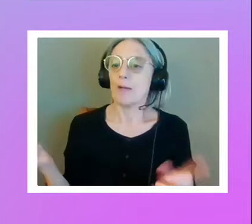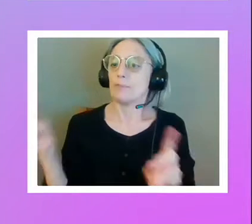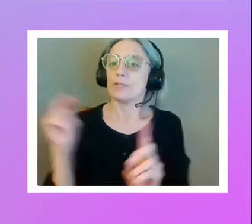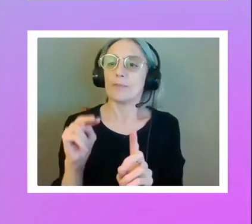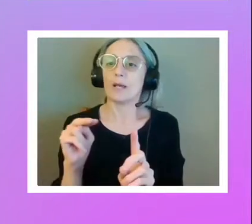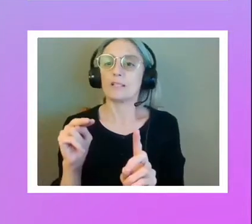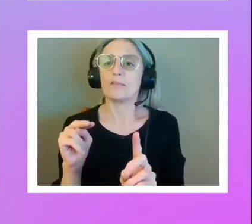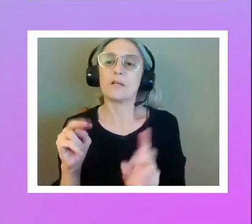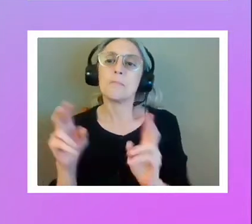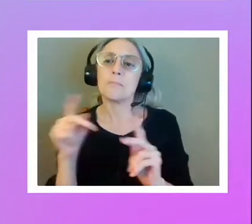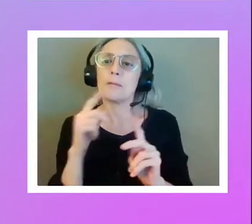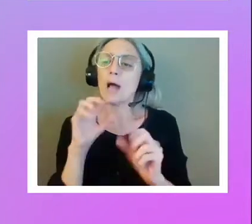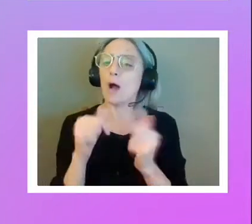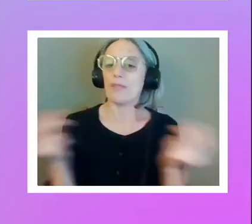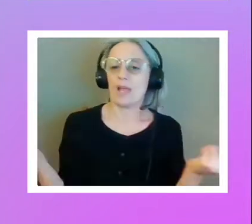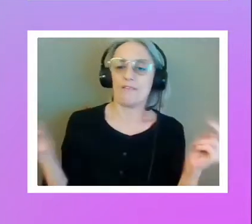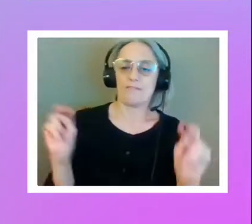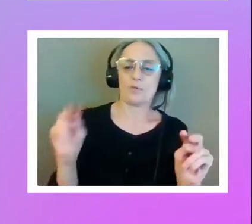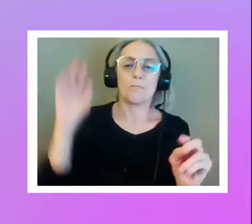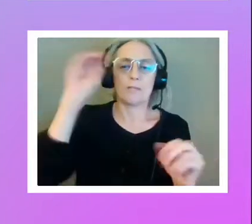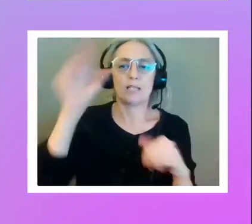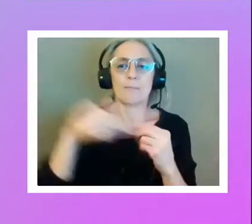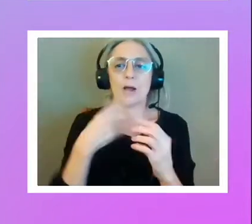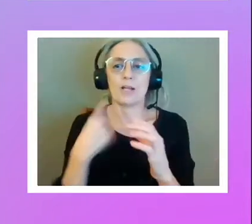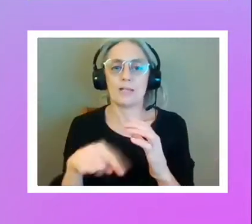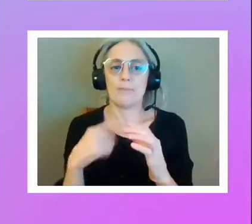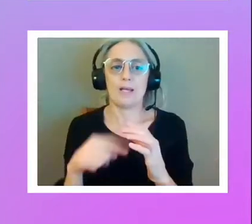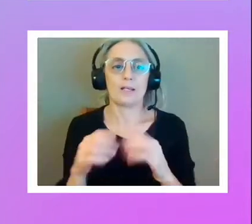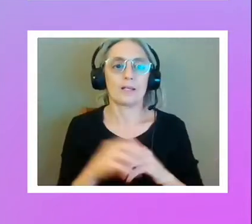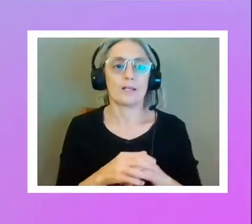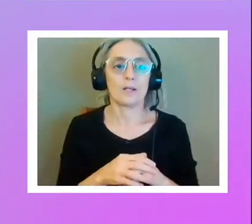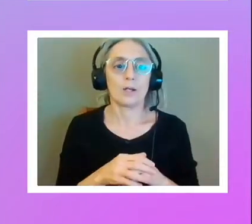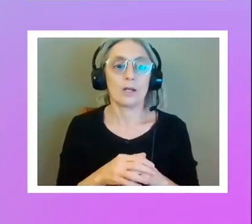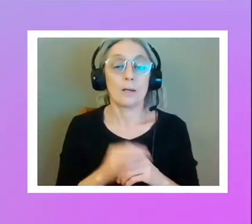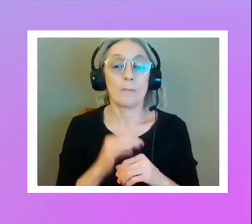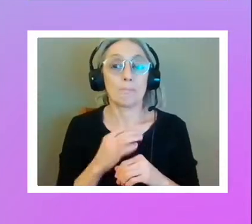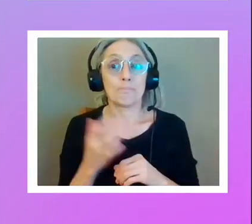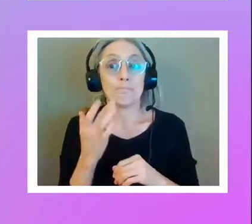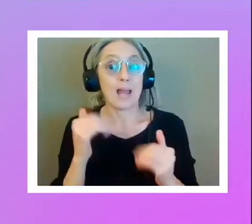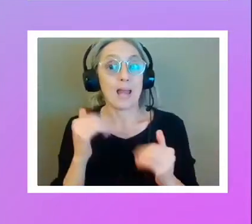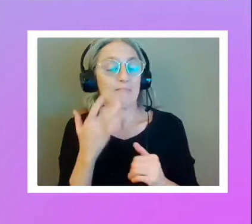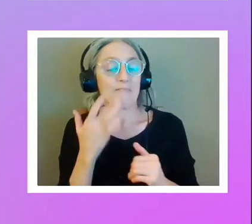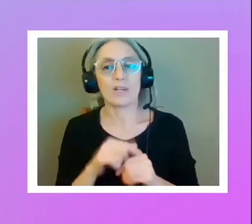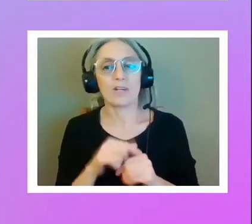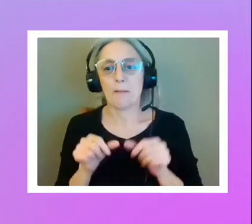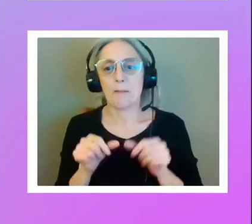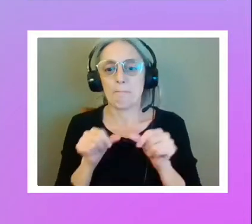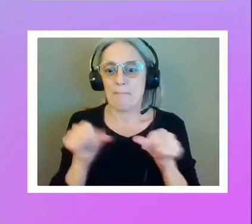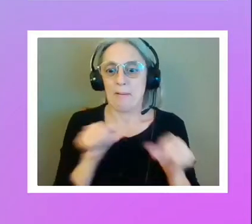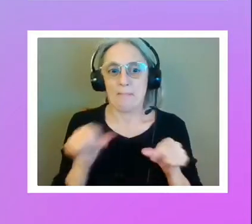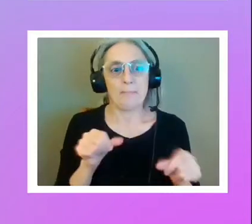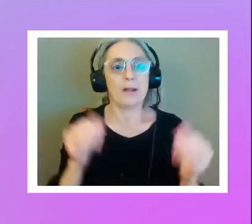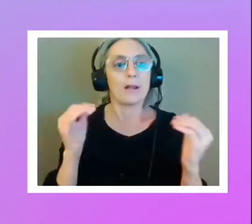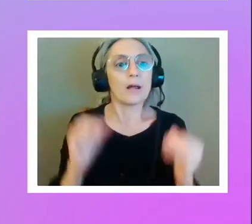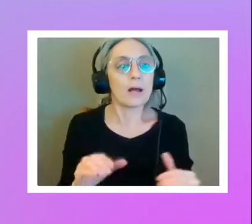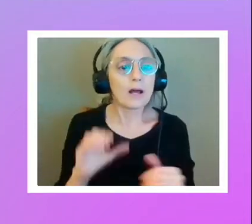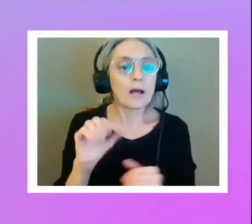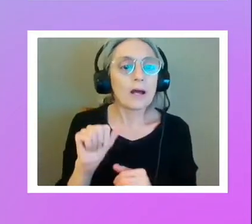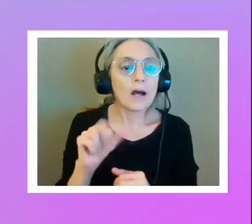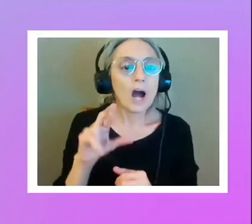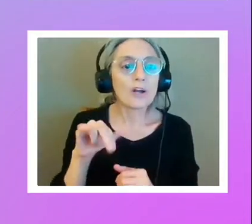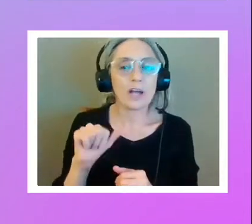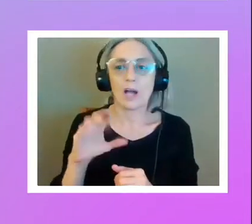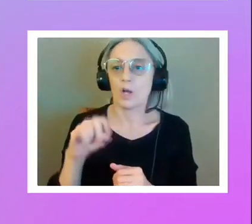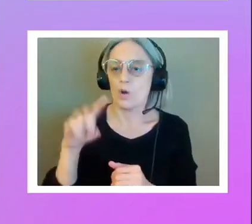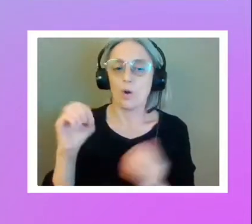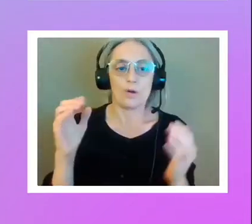emails. And one of my favorites, buttons. We'll talk about the ARIA code, tools for testing